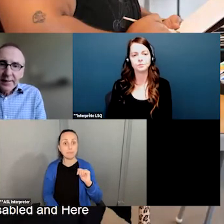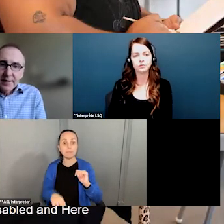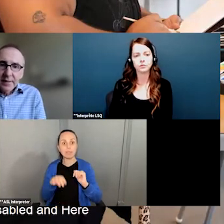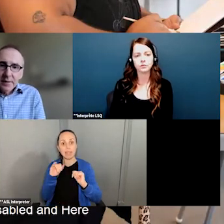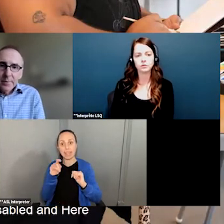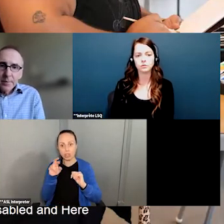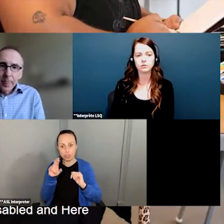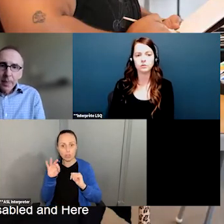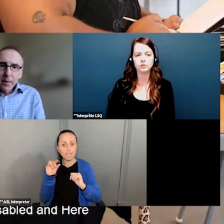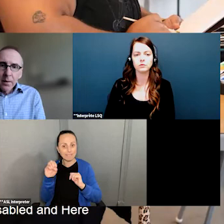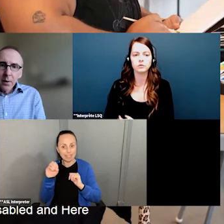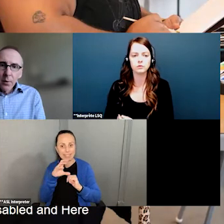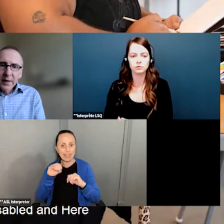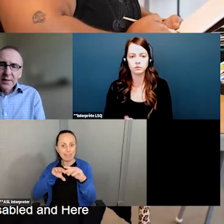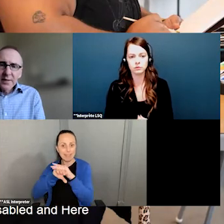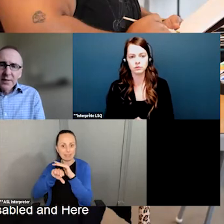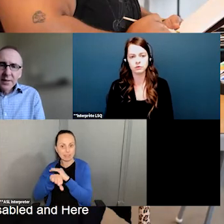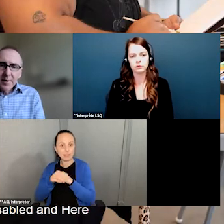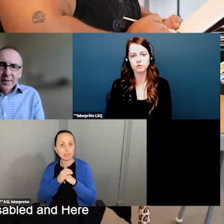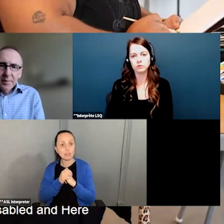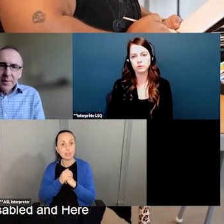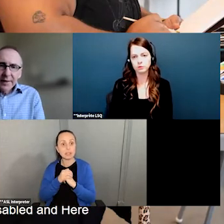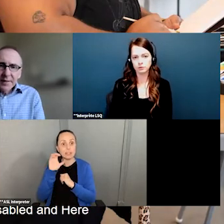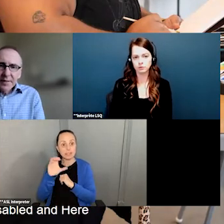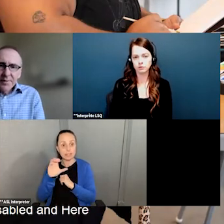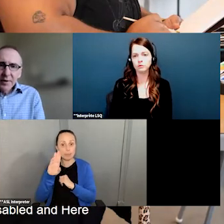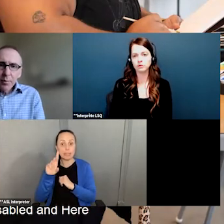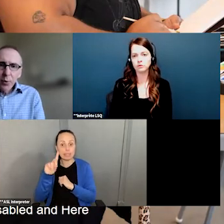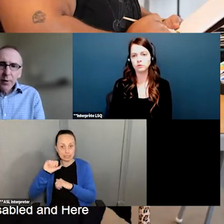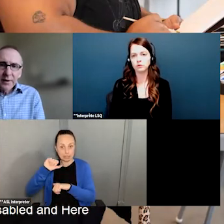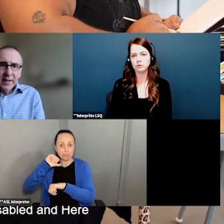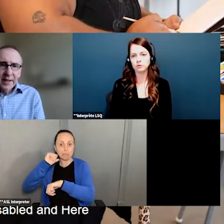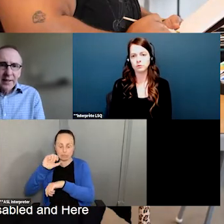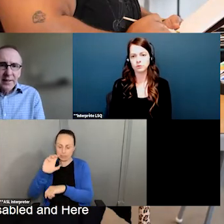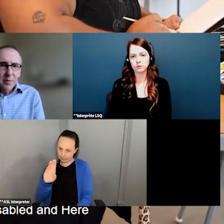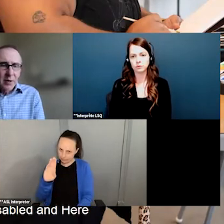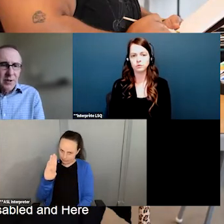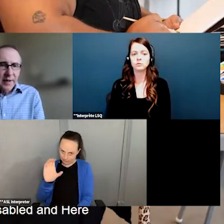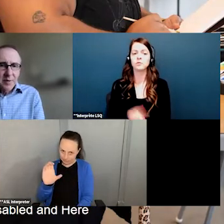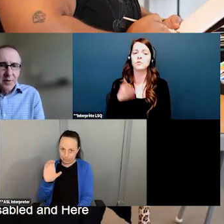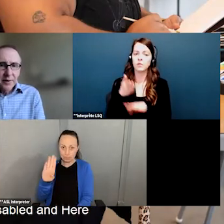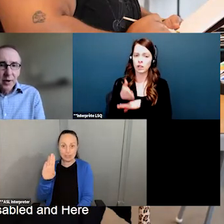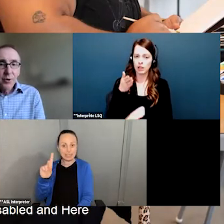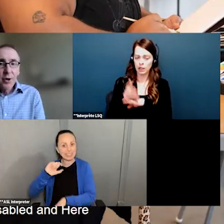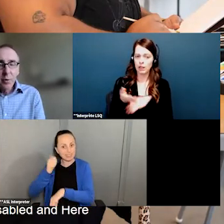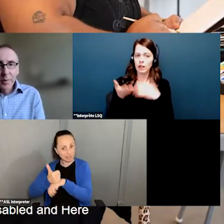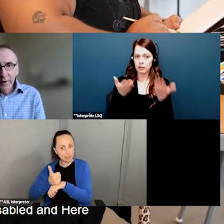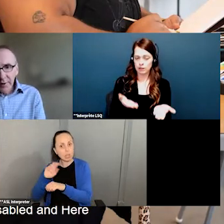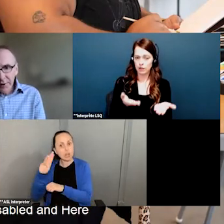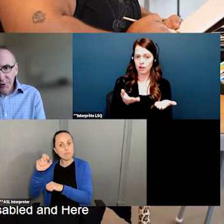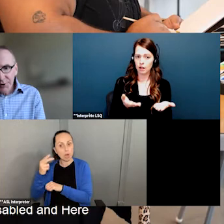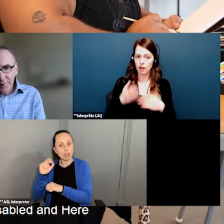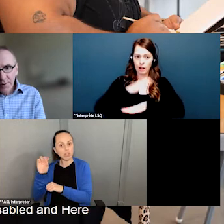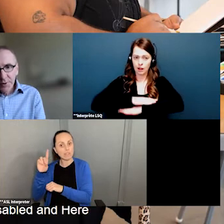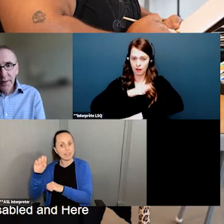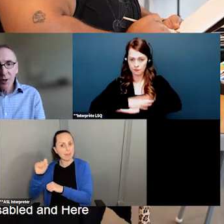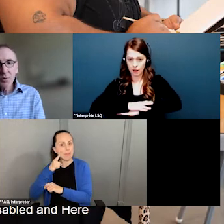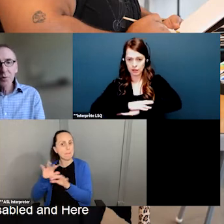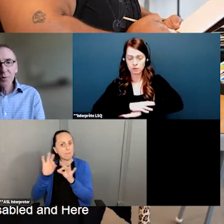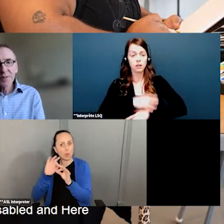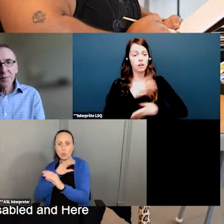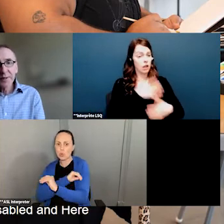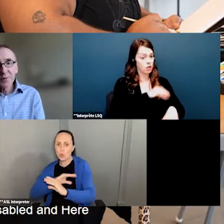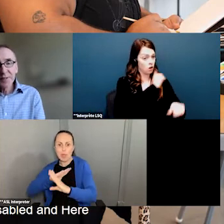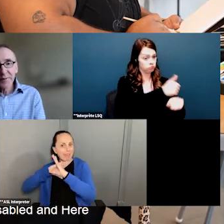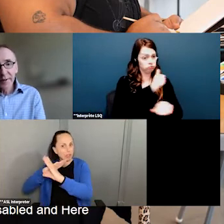Interface and access. Once the CDB is in place, it's very important to us at Marche that there are no barriers to